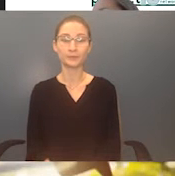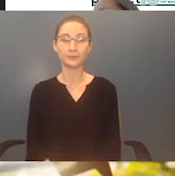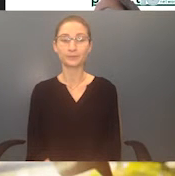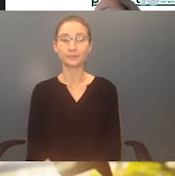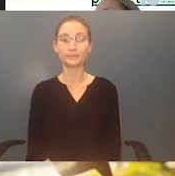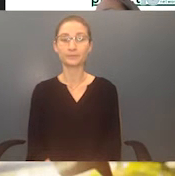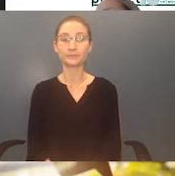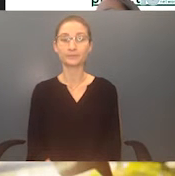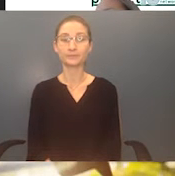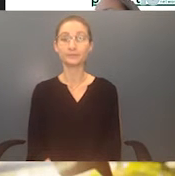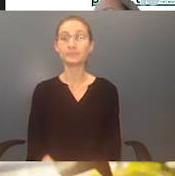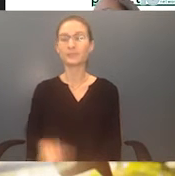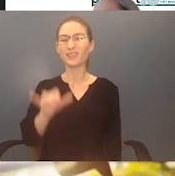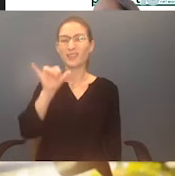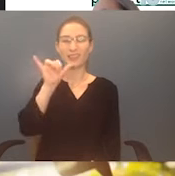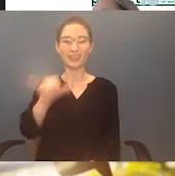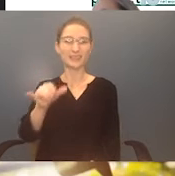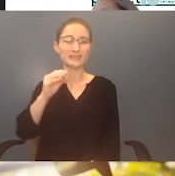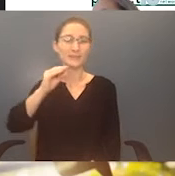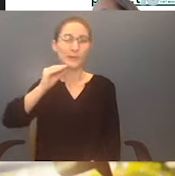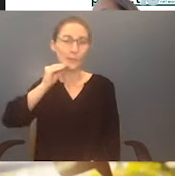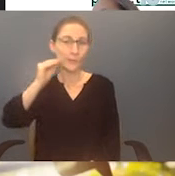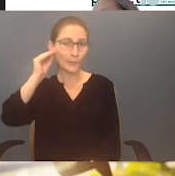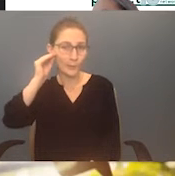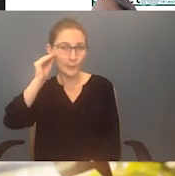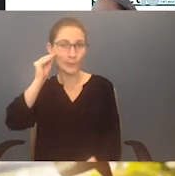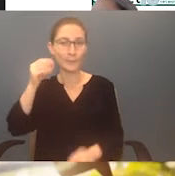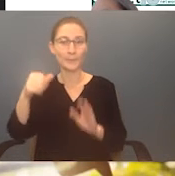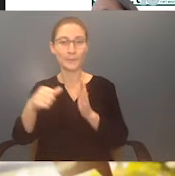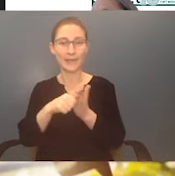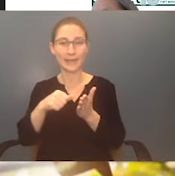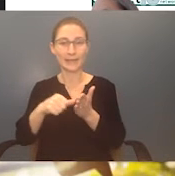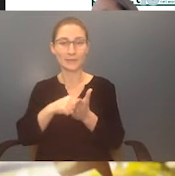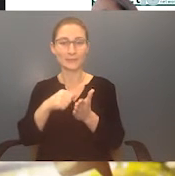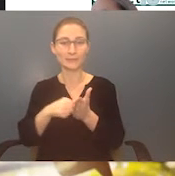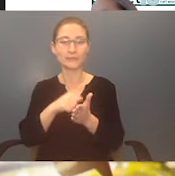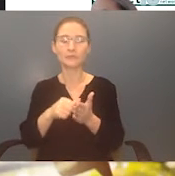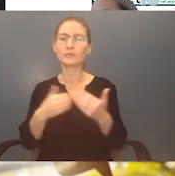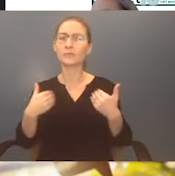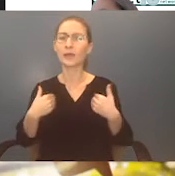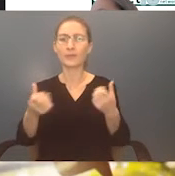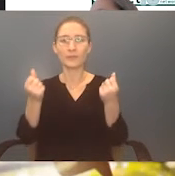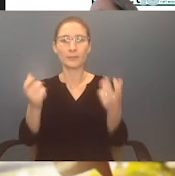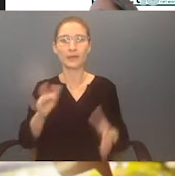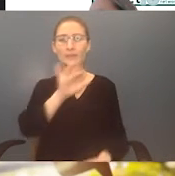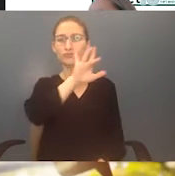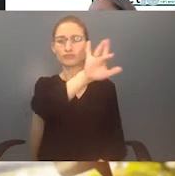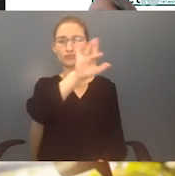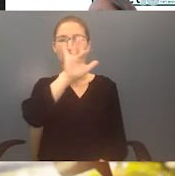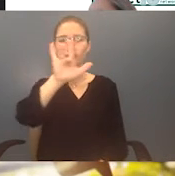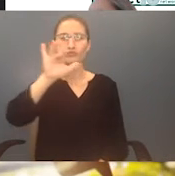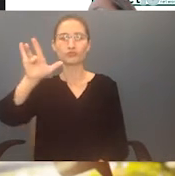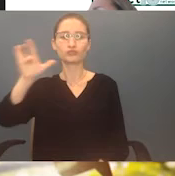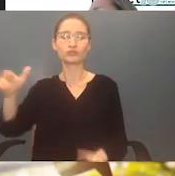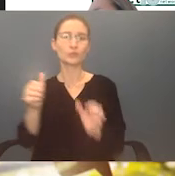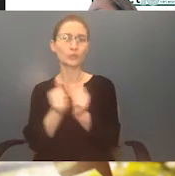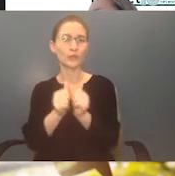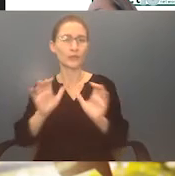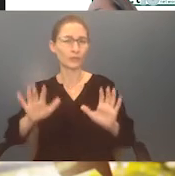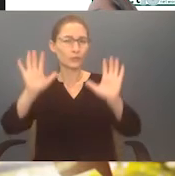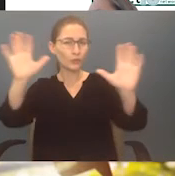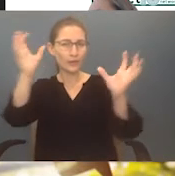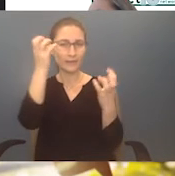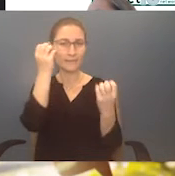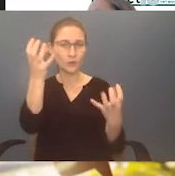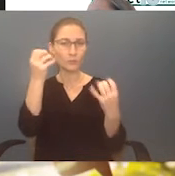And all of this is the main homepage, and there's lots of other buckets with great resources and great information. But a